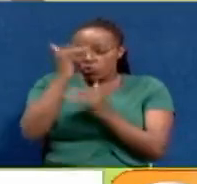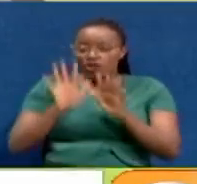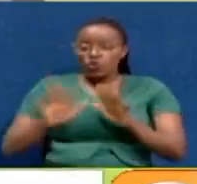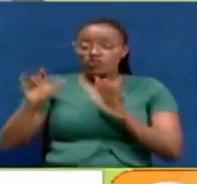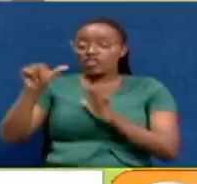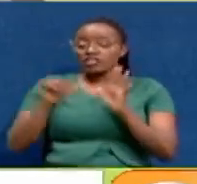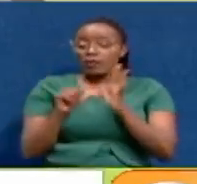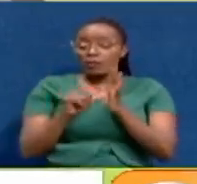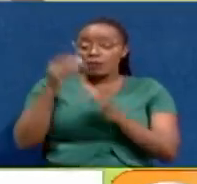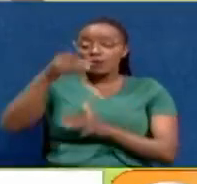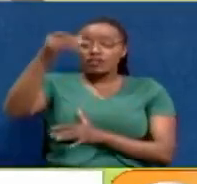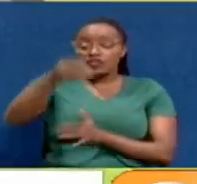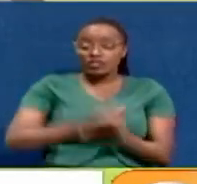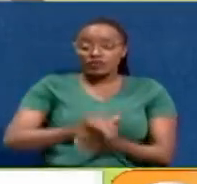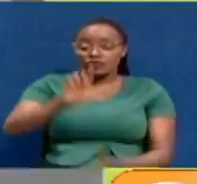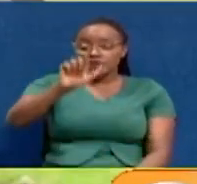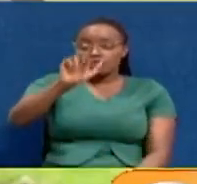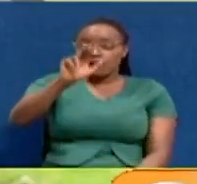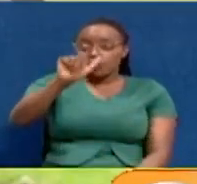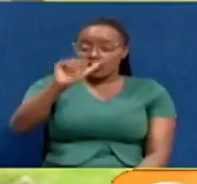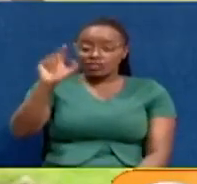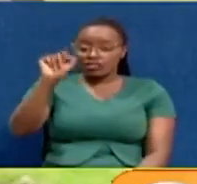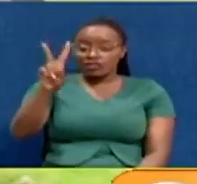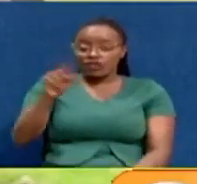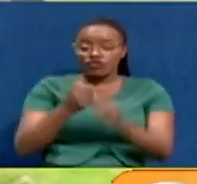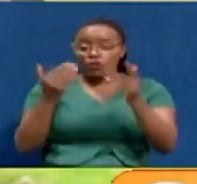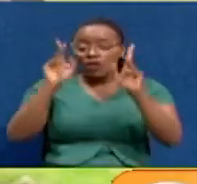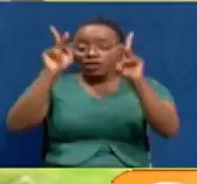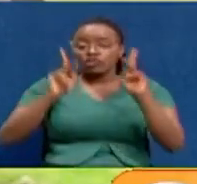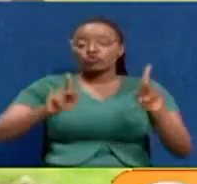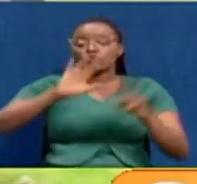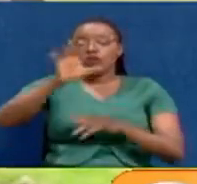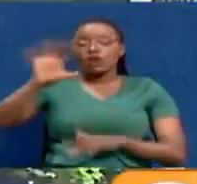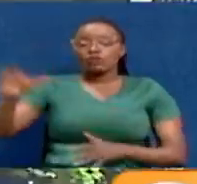such crises in future. Laura Otieno, Citizen TV, Kisumu County.